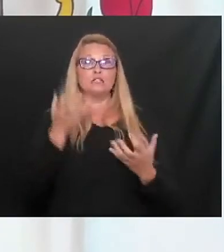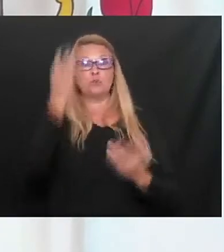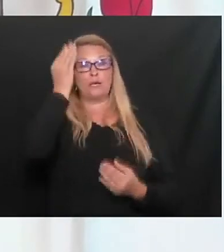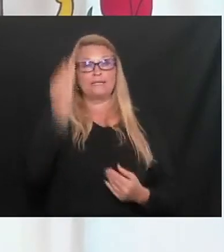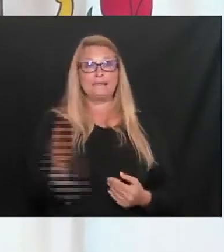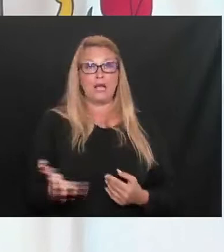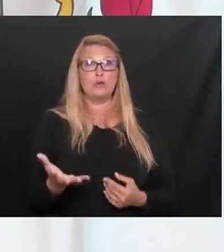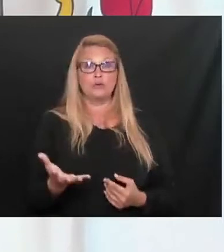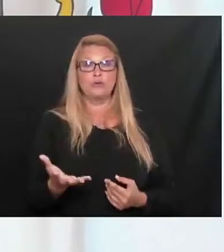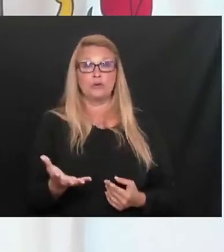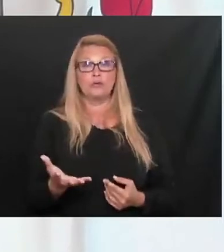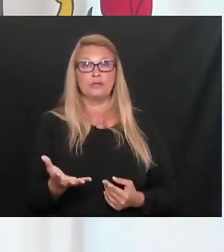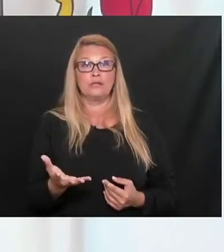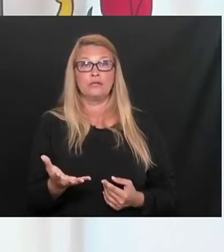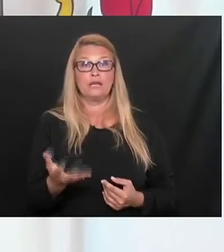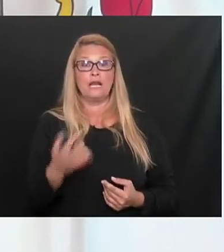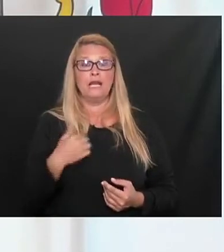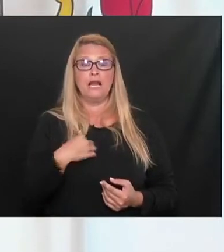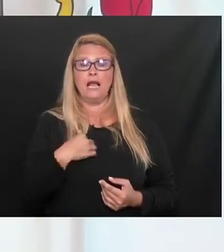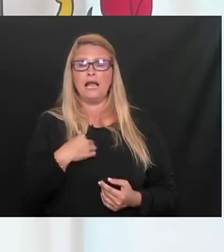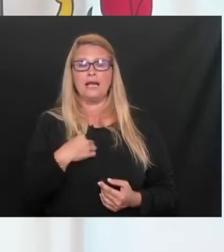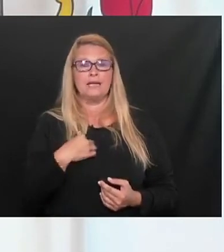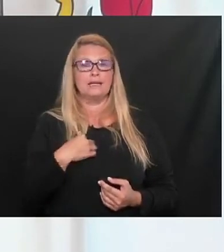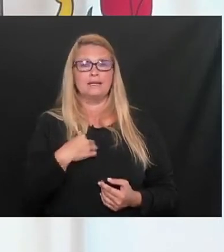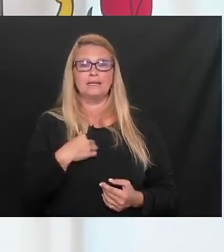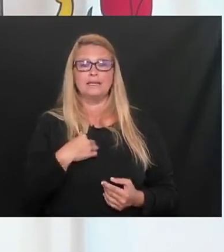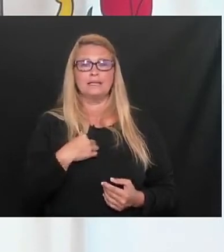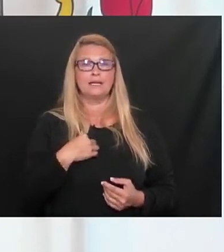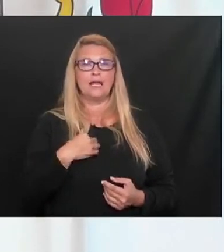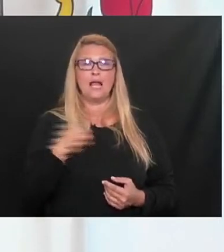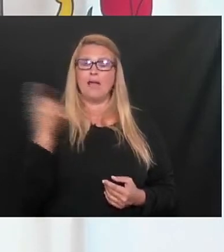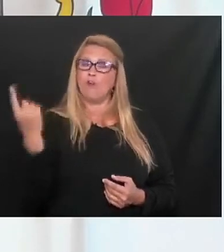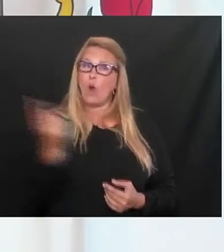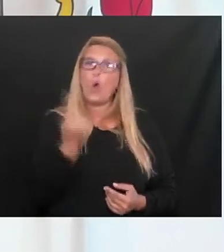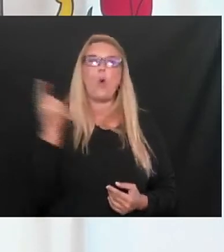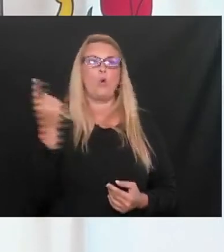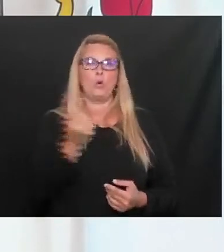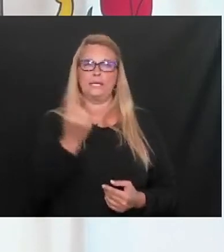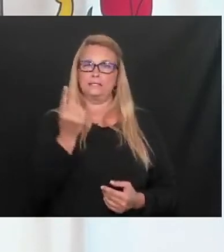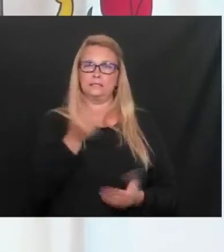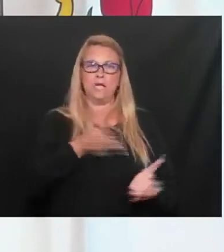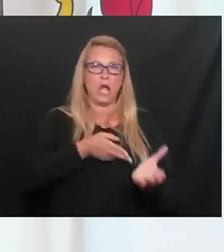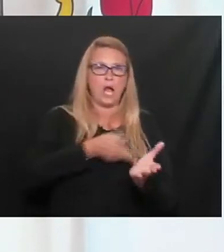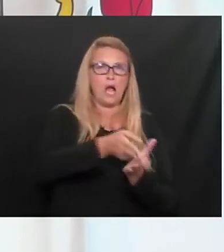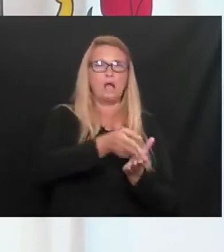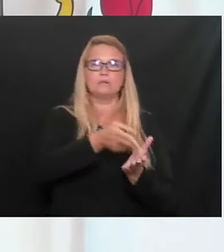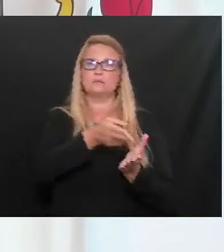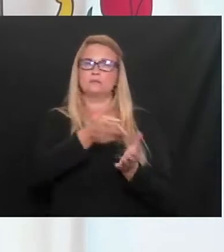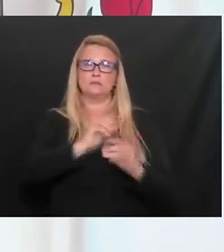I have never done anything except tell you the truth. I've